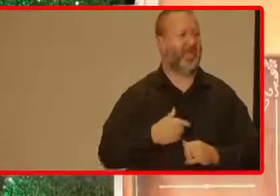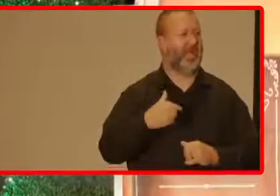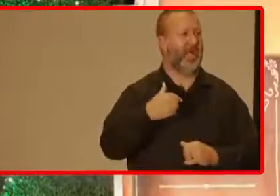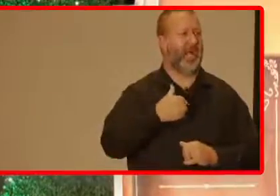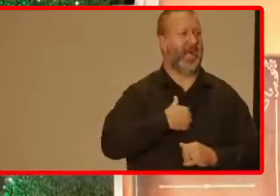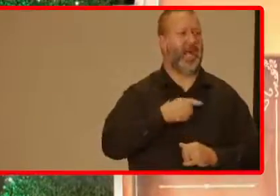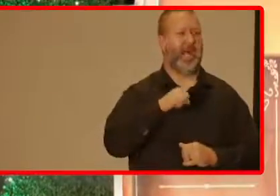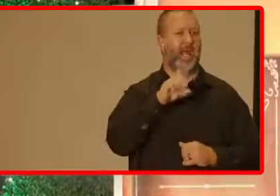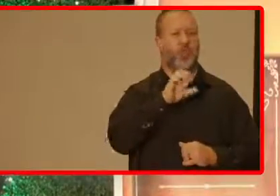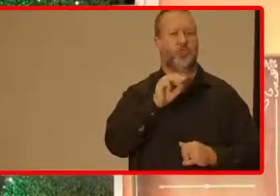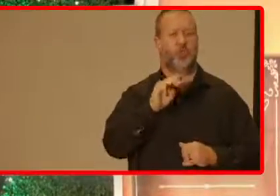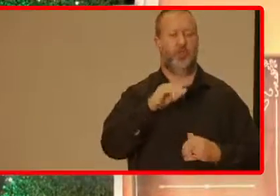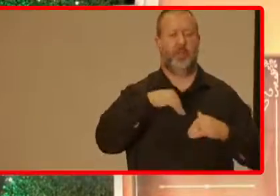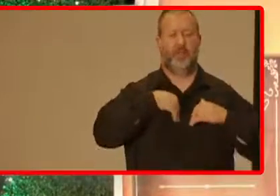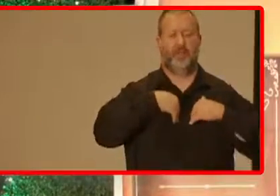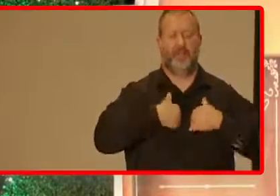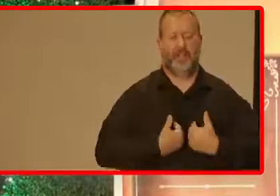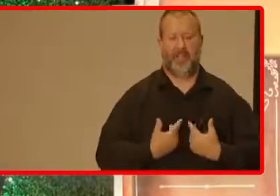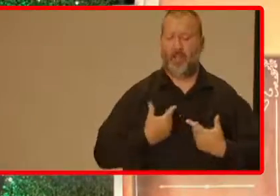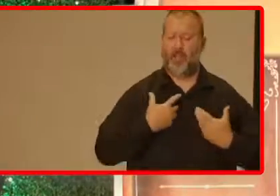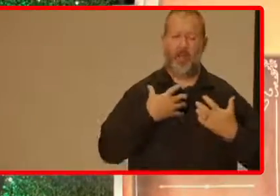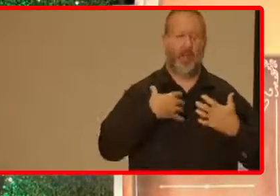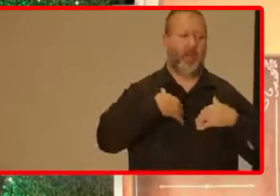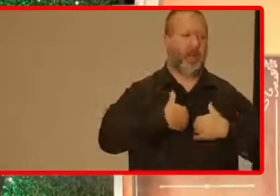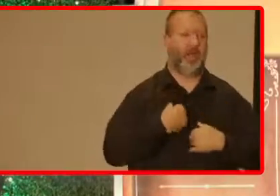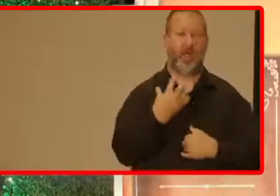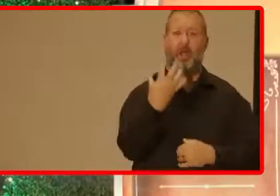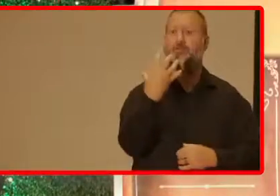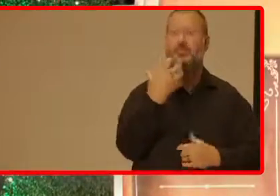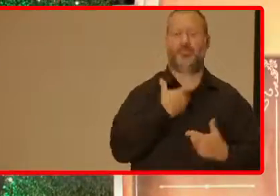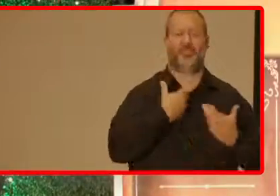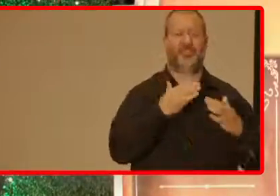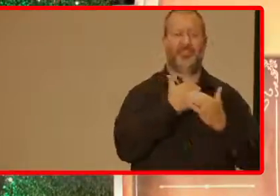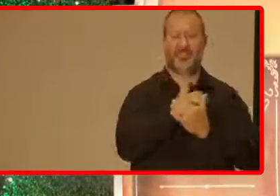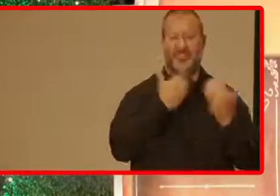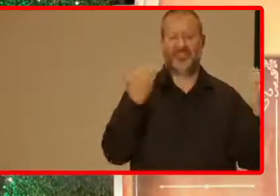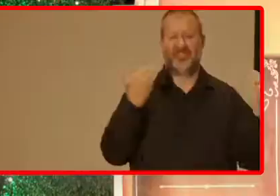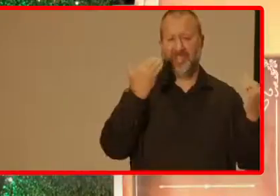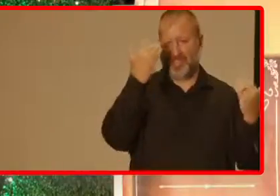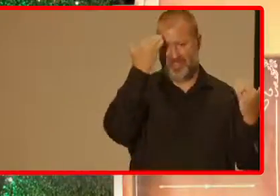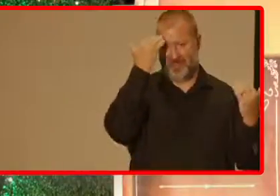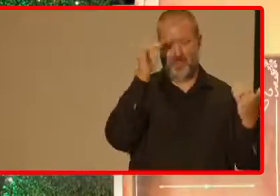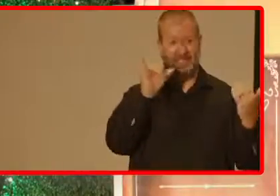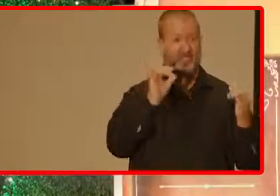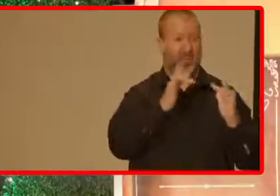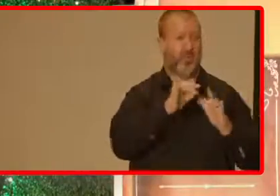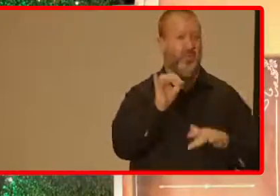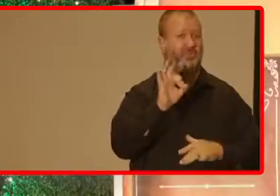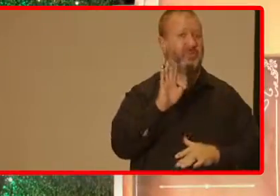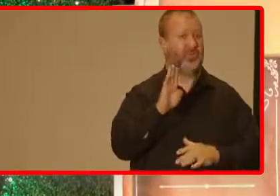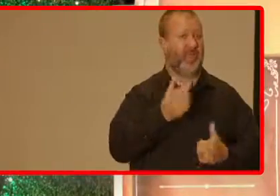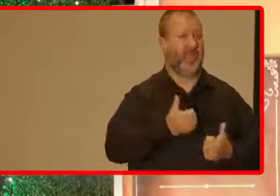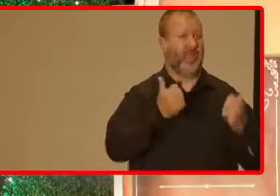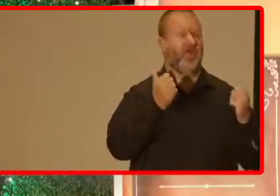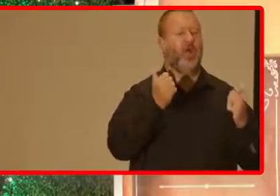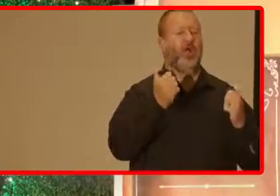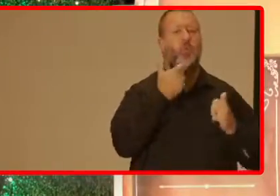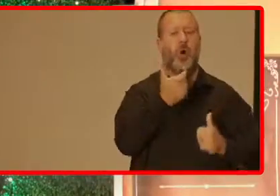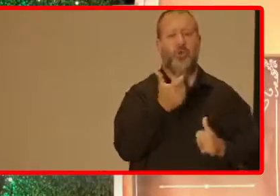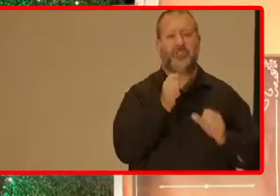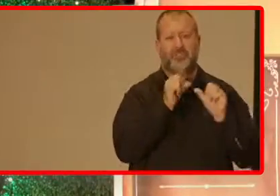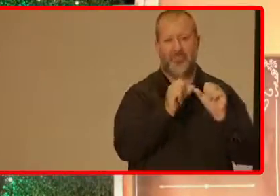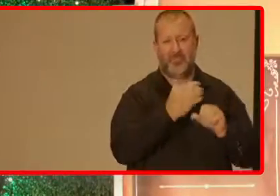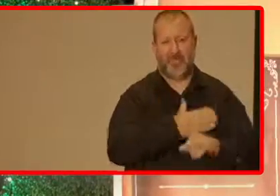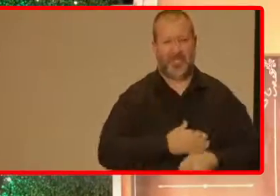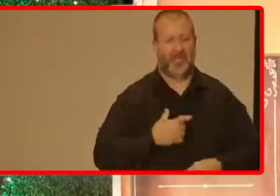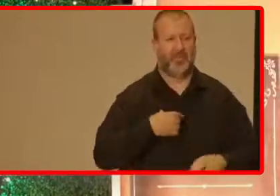Zoom fatigue. Lori, I am tired of a camera. So, but I know this is streaming. Please keep watching, I promise. So